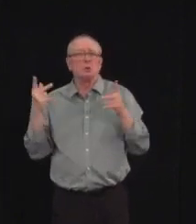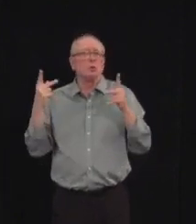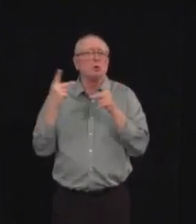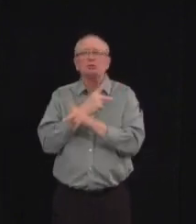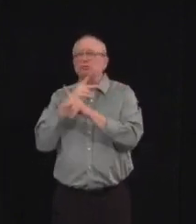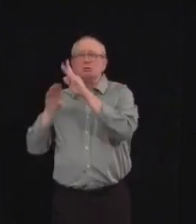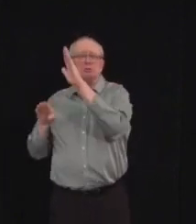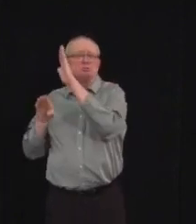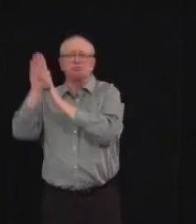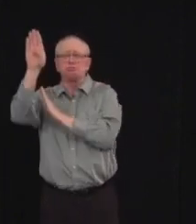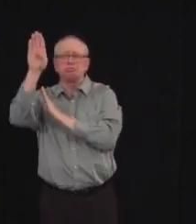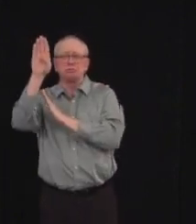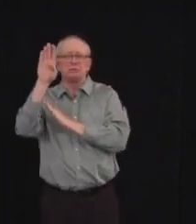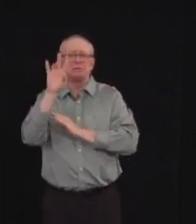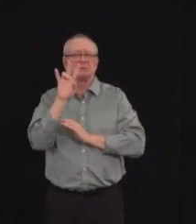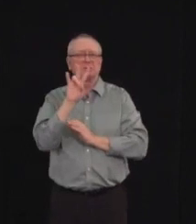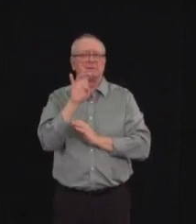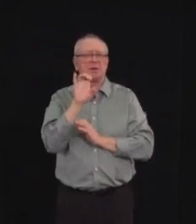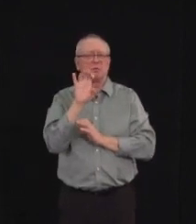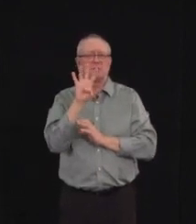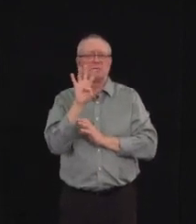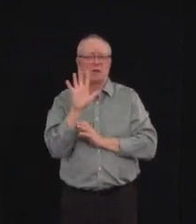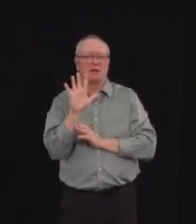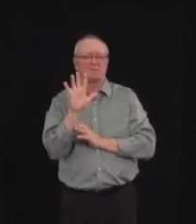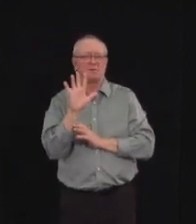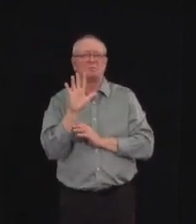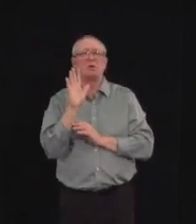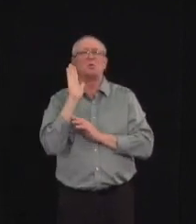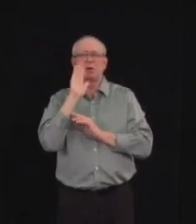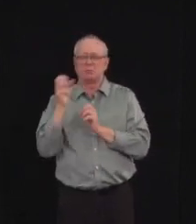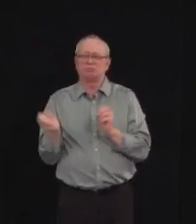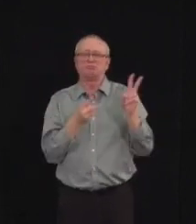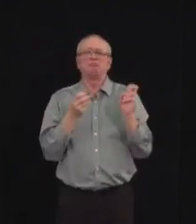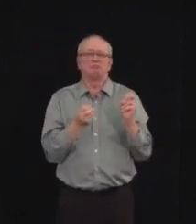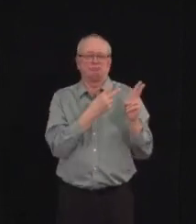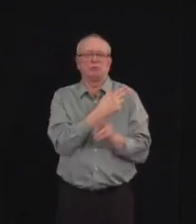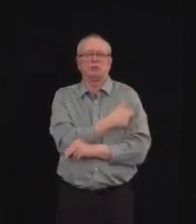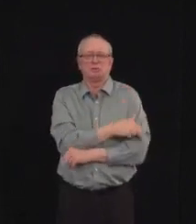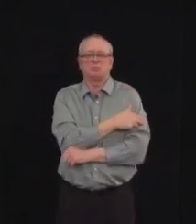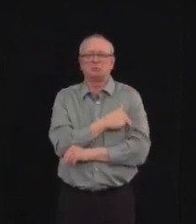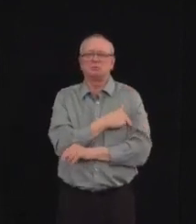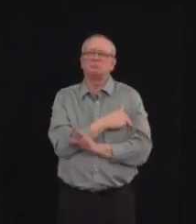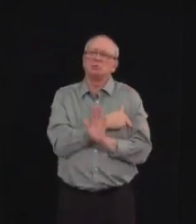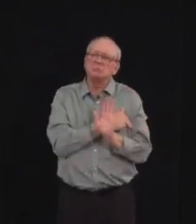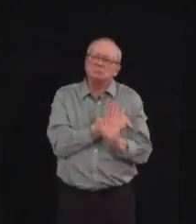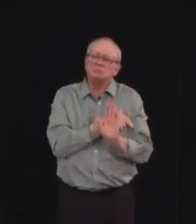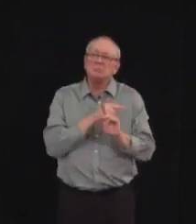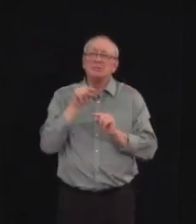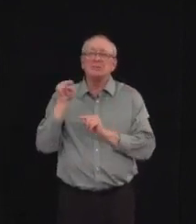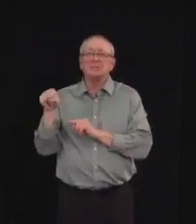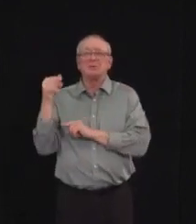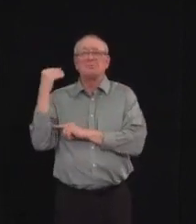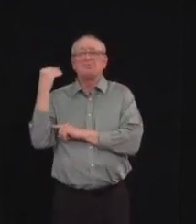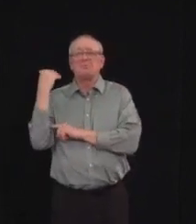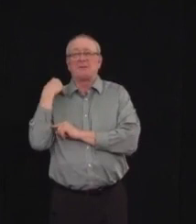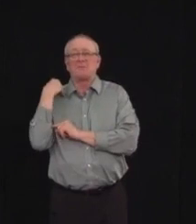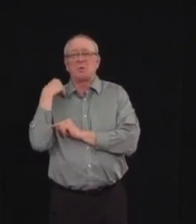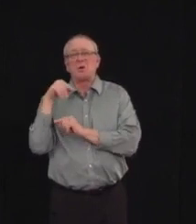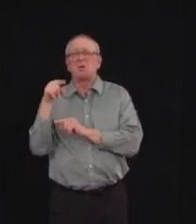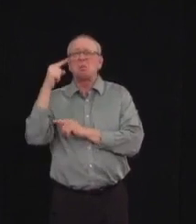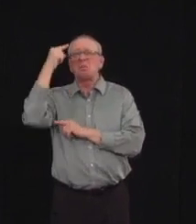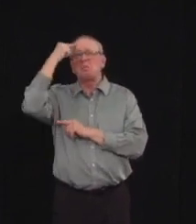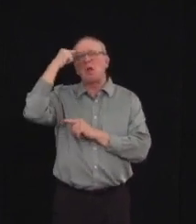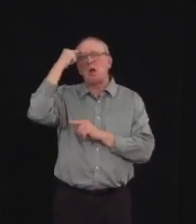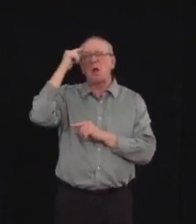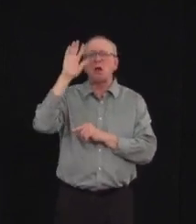require hospitalization from the virus when it reaches its peak. This is a reduction from the previous planning scenario,